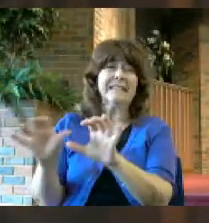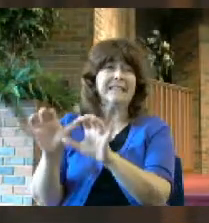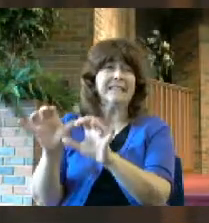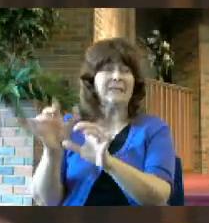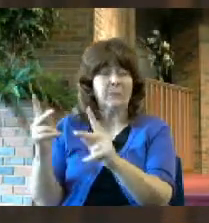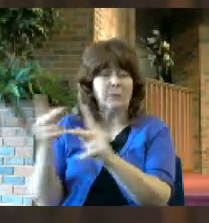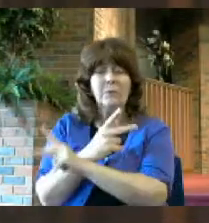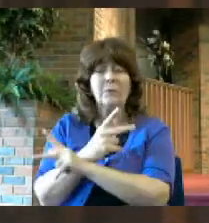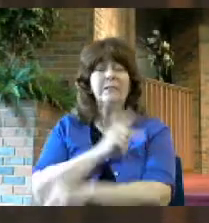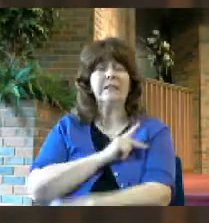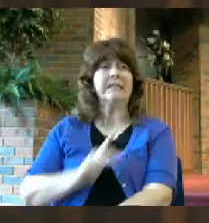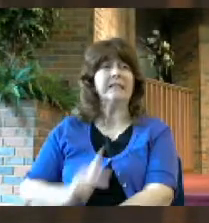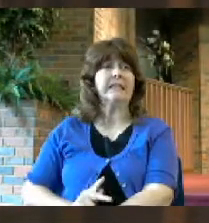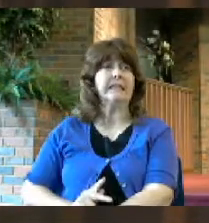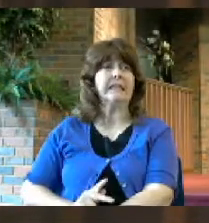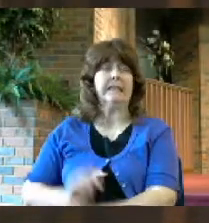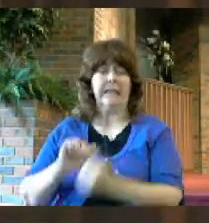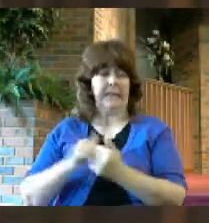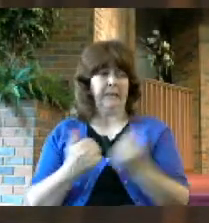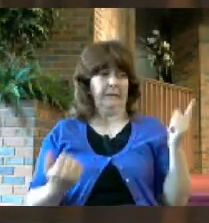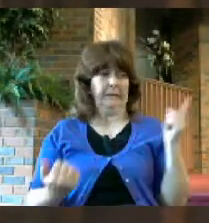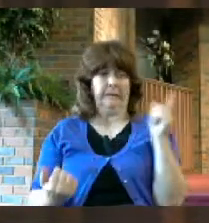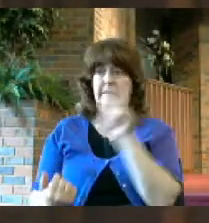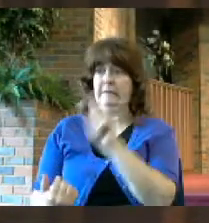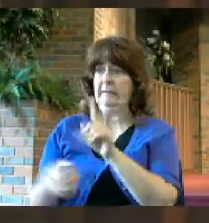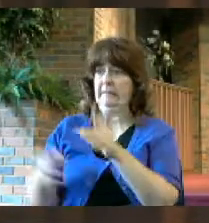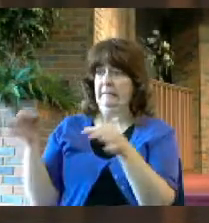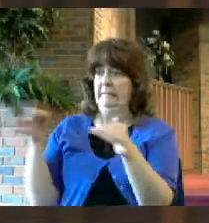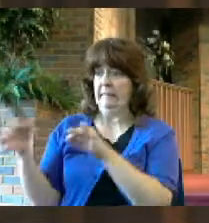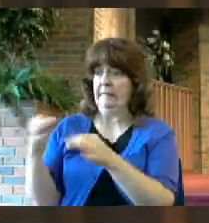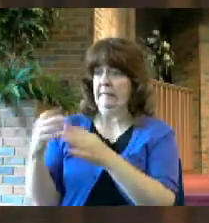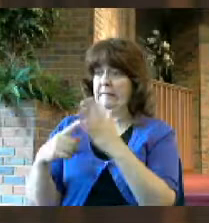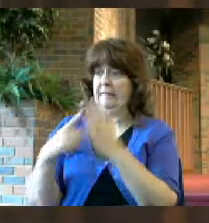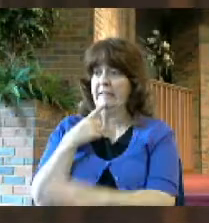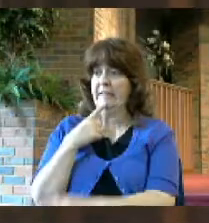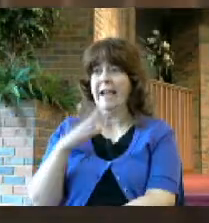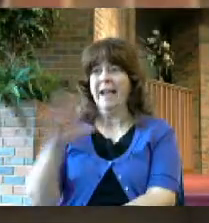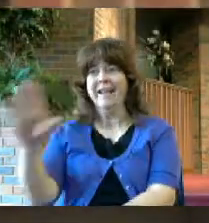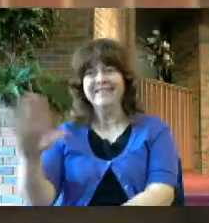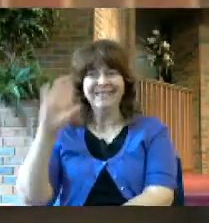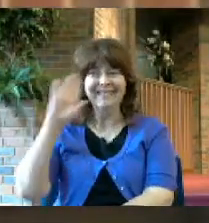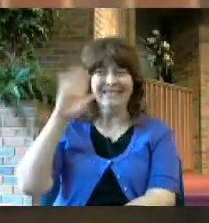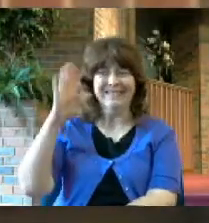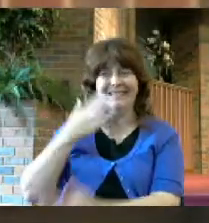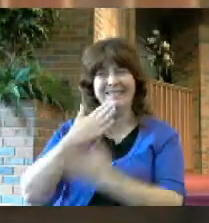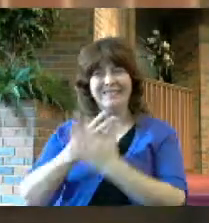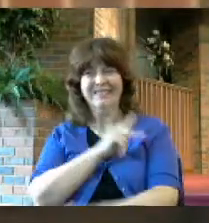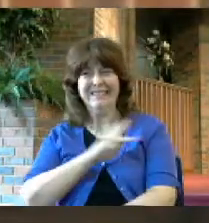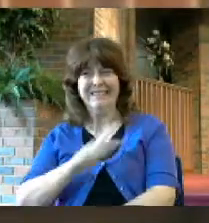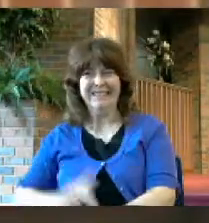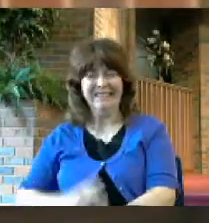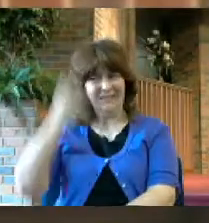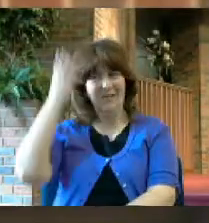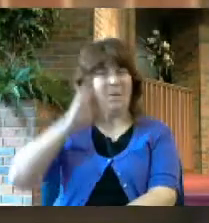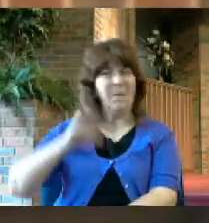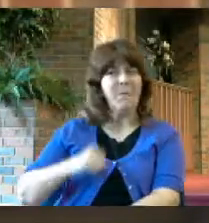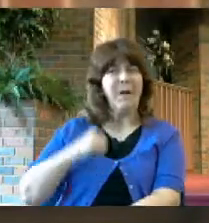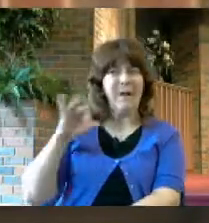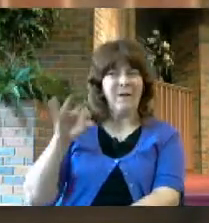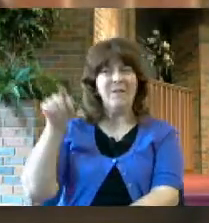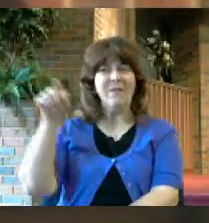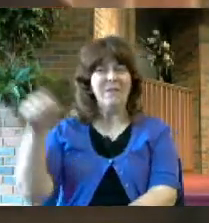to him? Well, you sure are a good king. God sure is proud of you. I like what you're